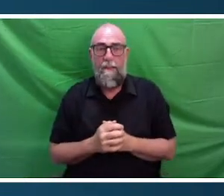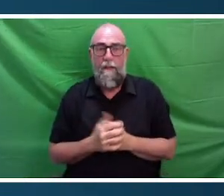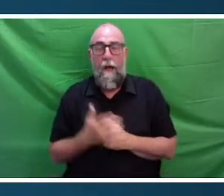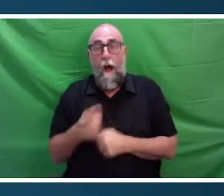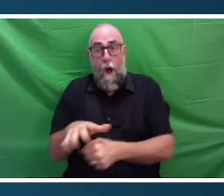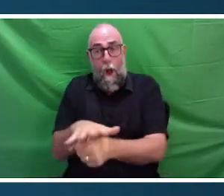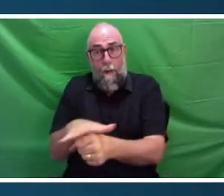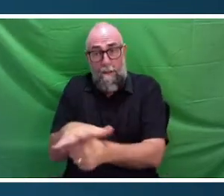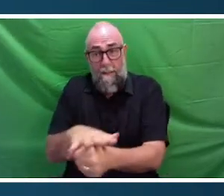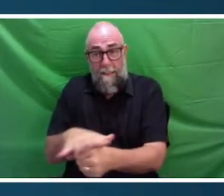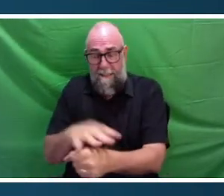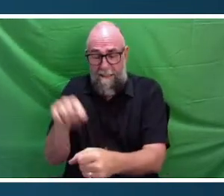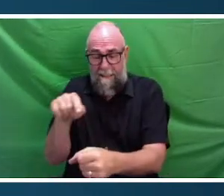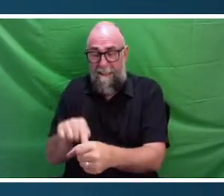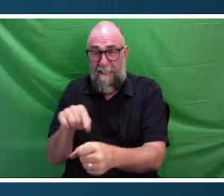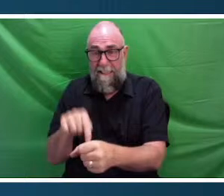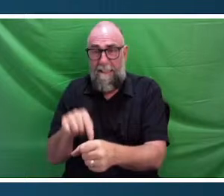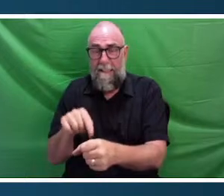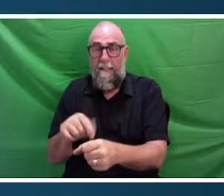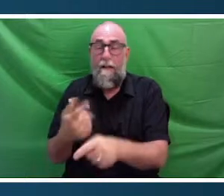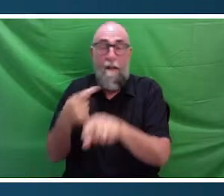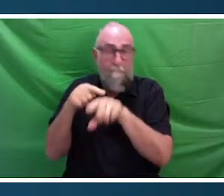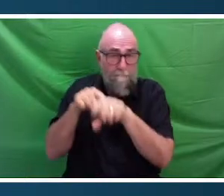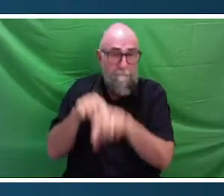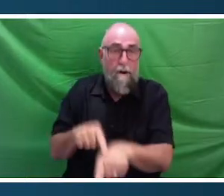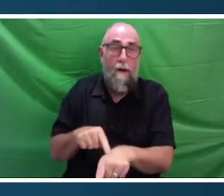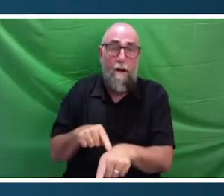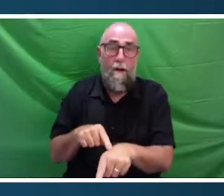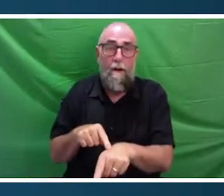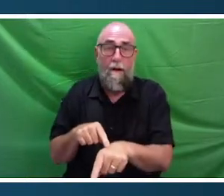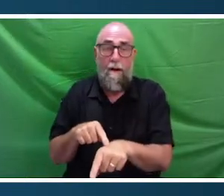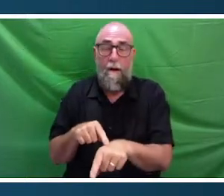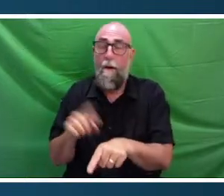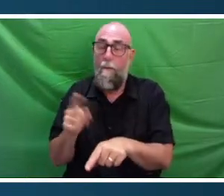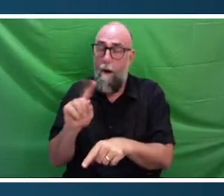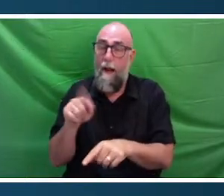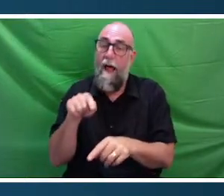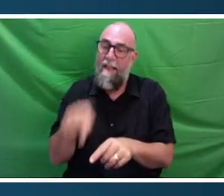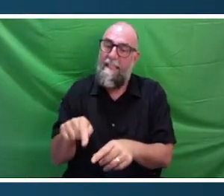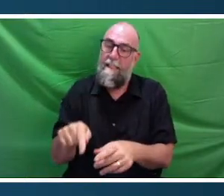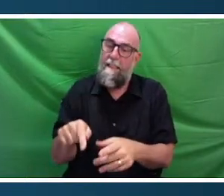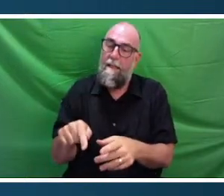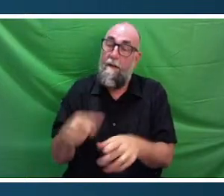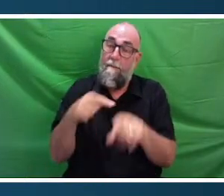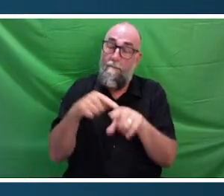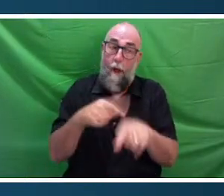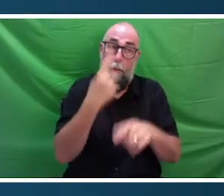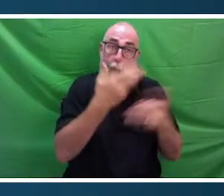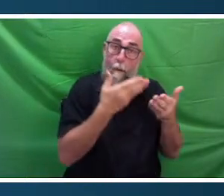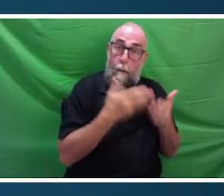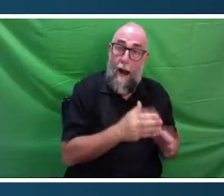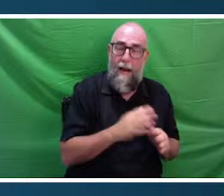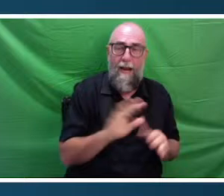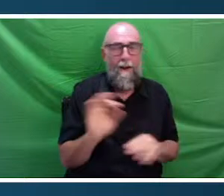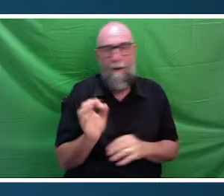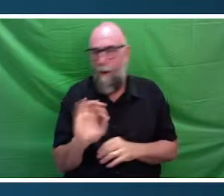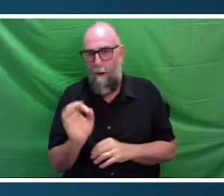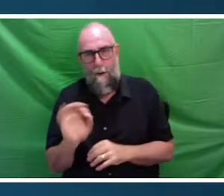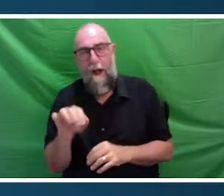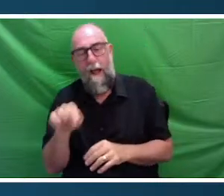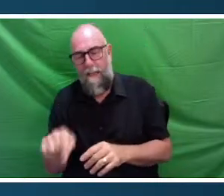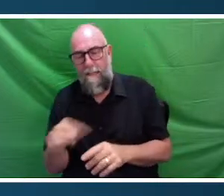a universal blueprint. It is a tailor-made process that must be adapted to different